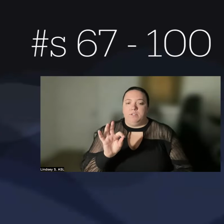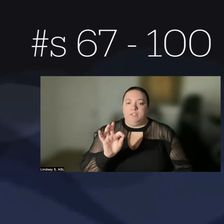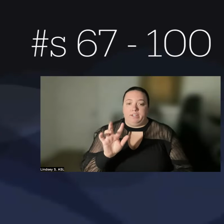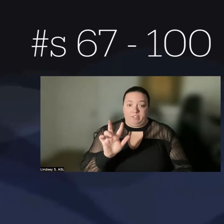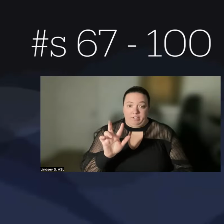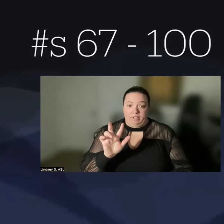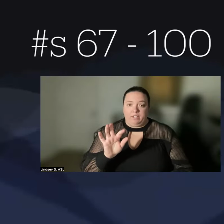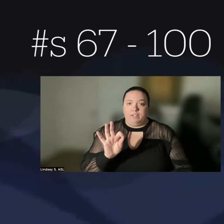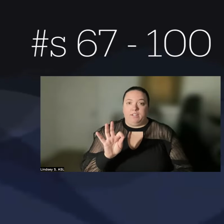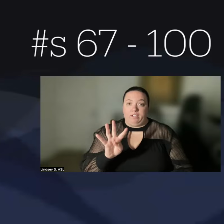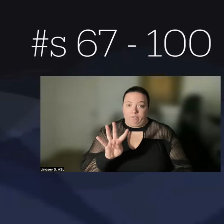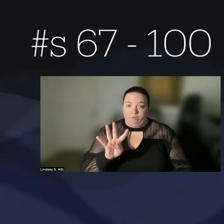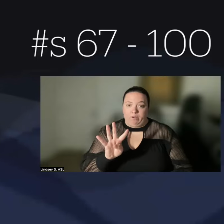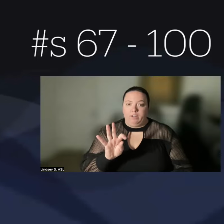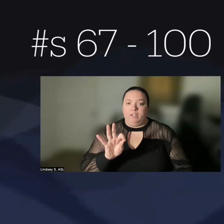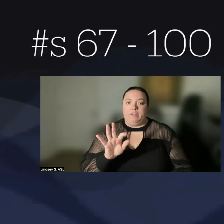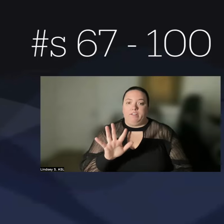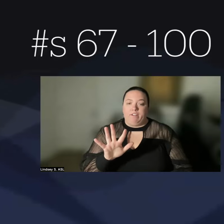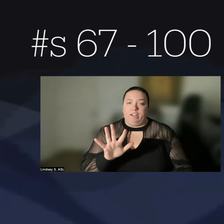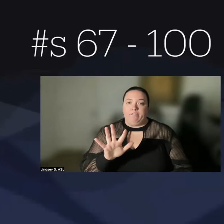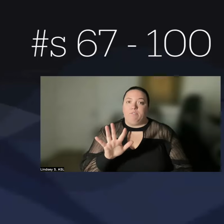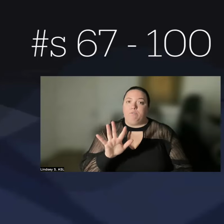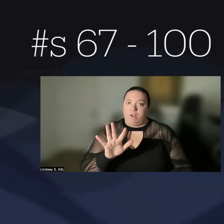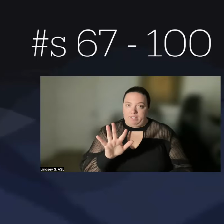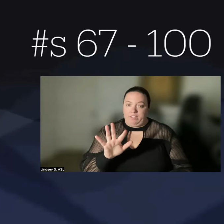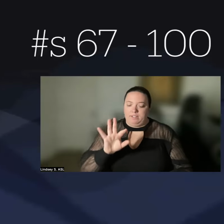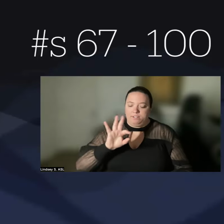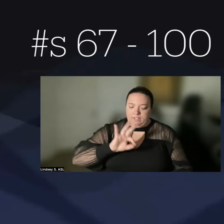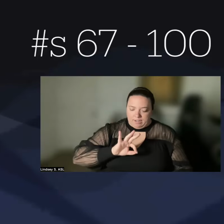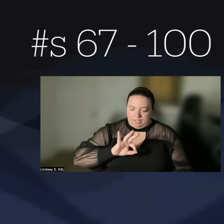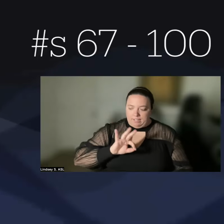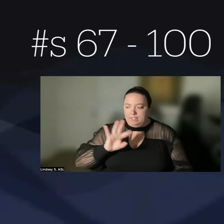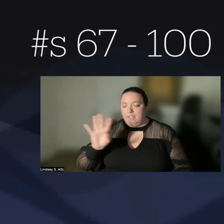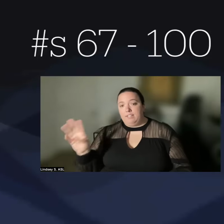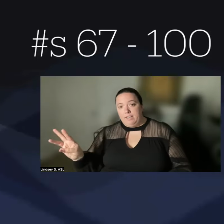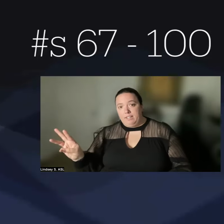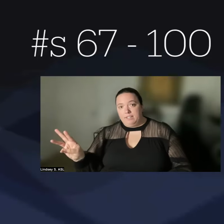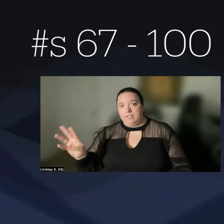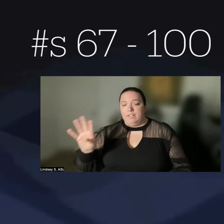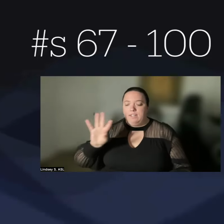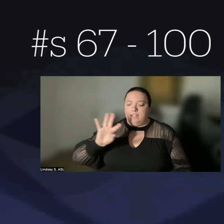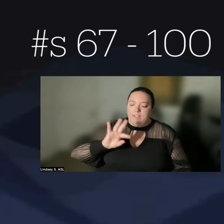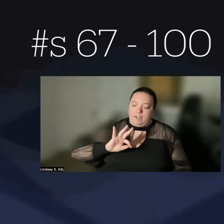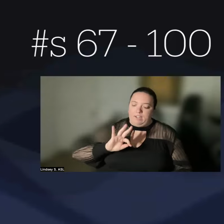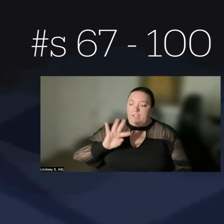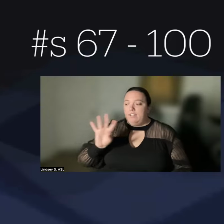92, 93, 94, 95, rocking, 96,